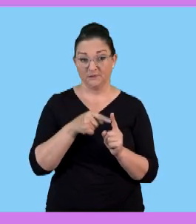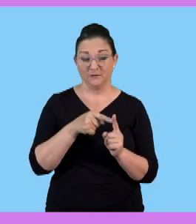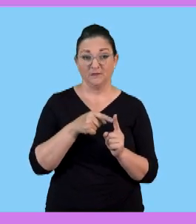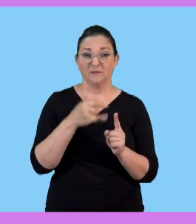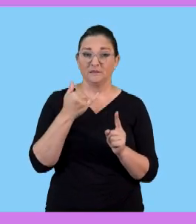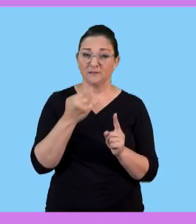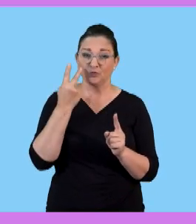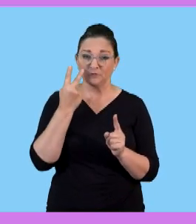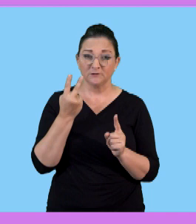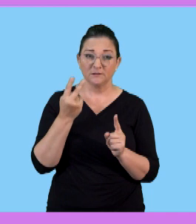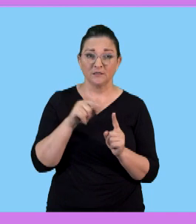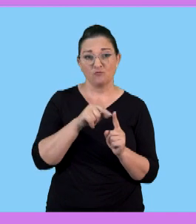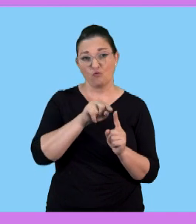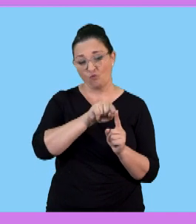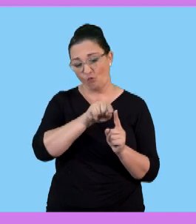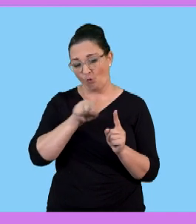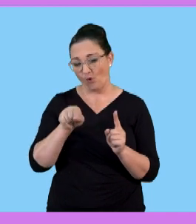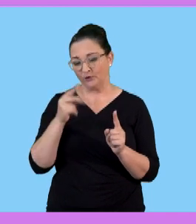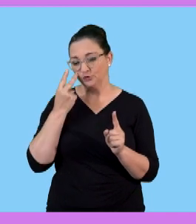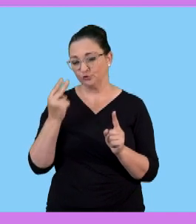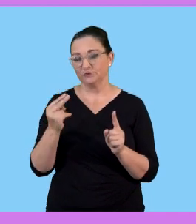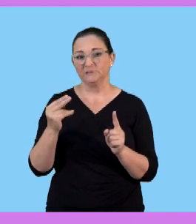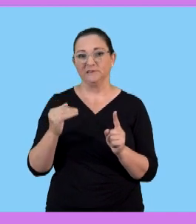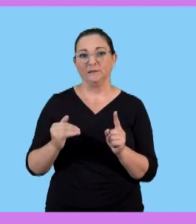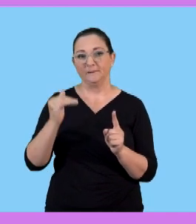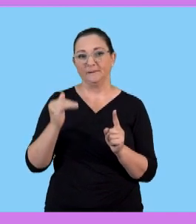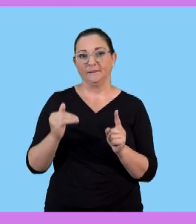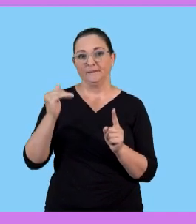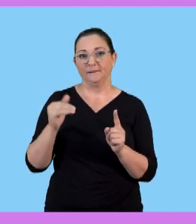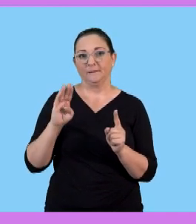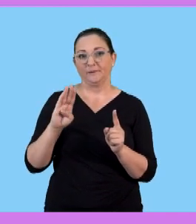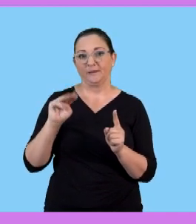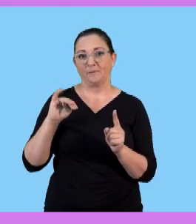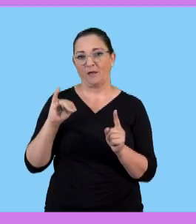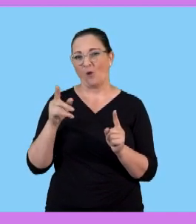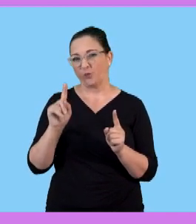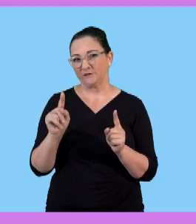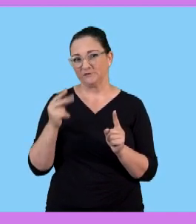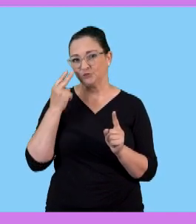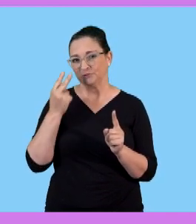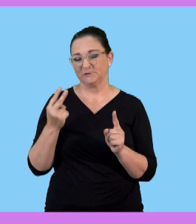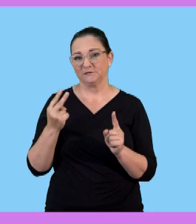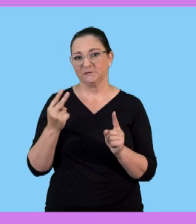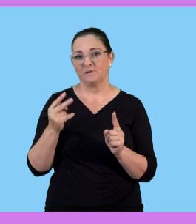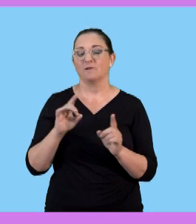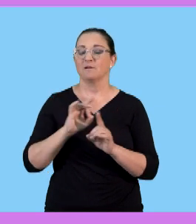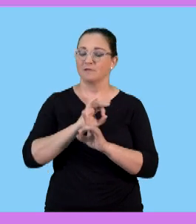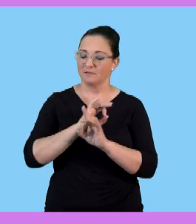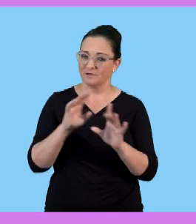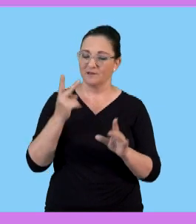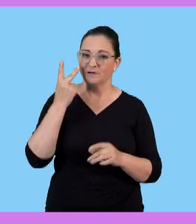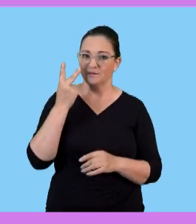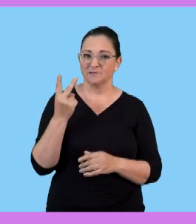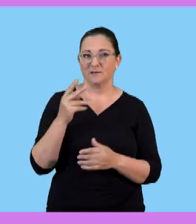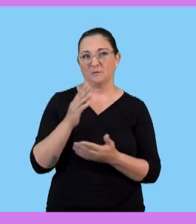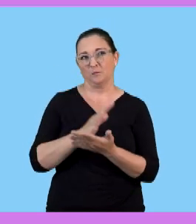me? So therefore, now we'll move to my right to see where, okay, what is the BMI? So we can clearly